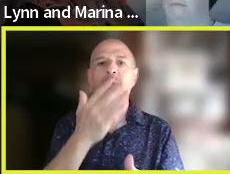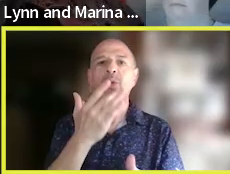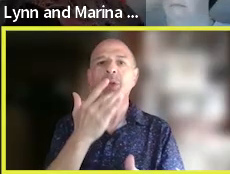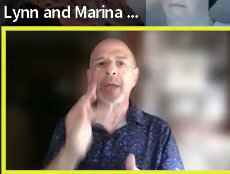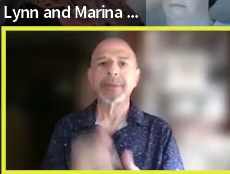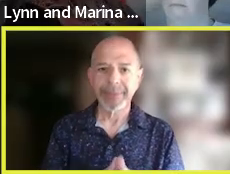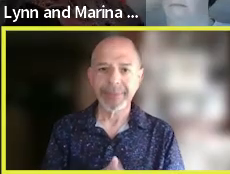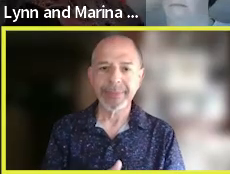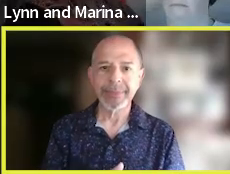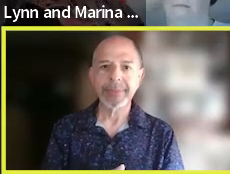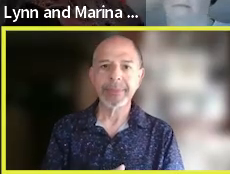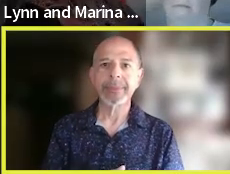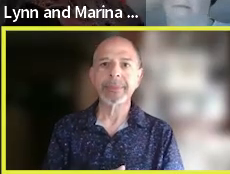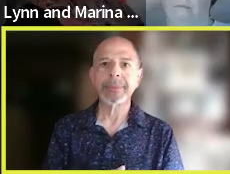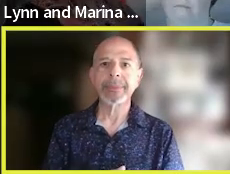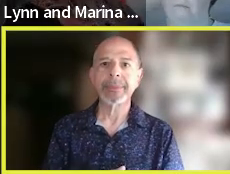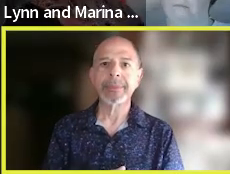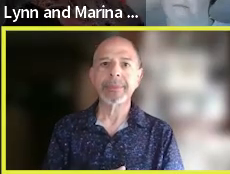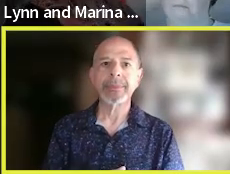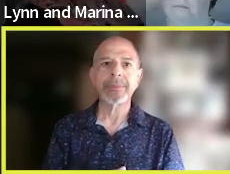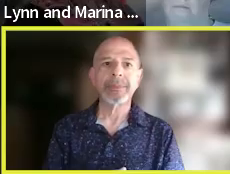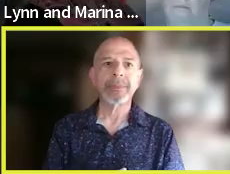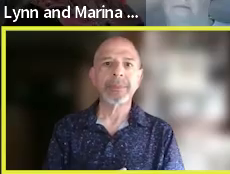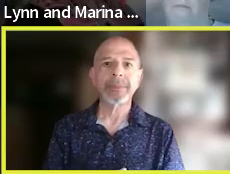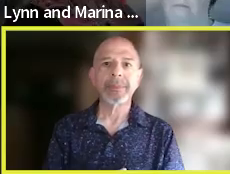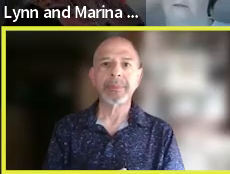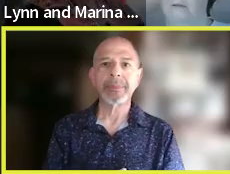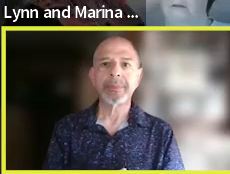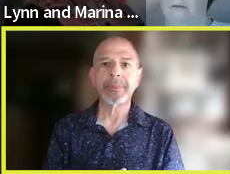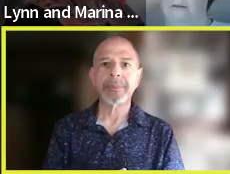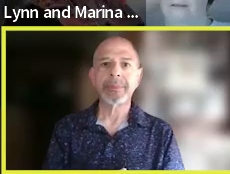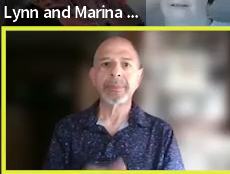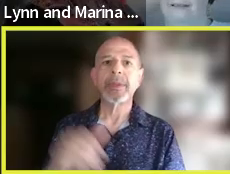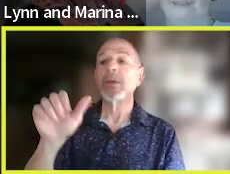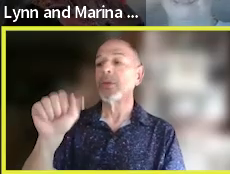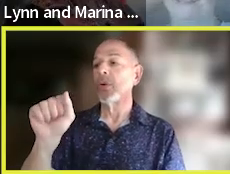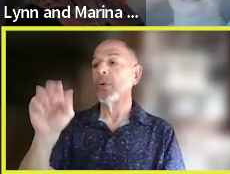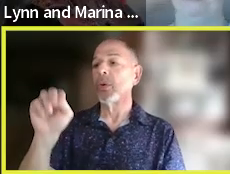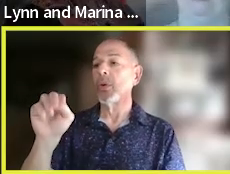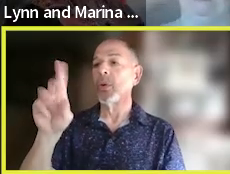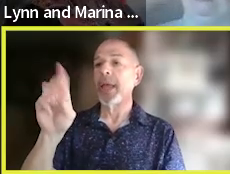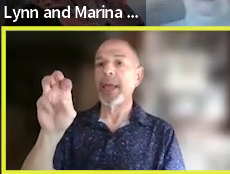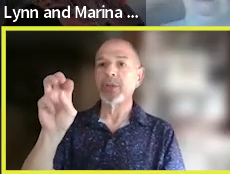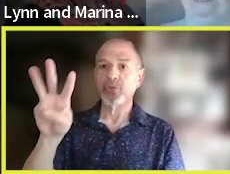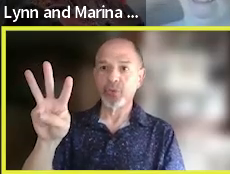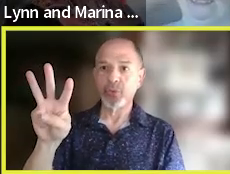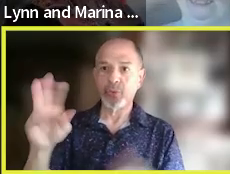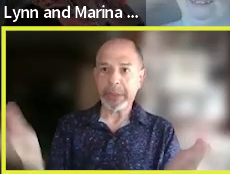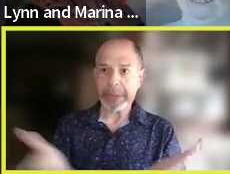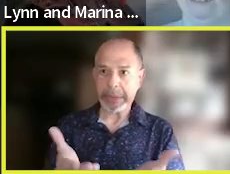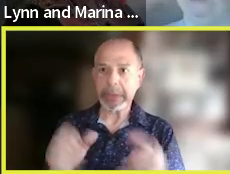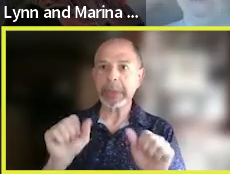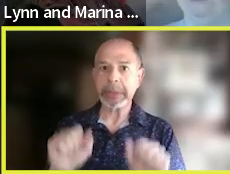you. By the way, Andrew's here, so. Yes, Andrew is here, so that means that we can move on